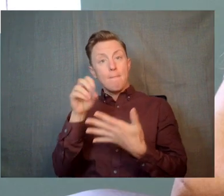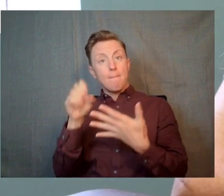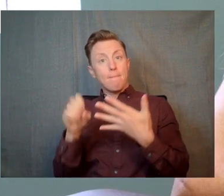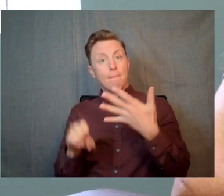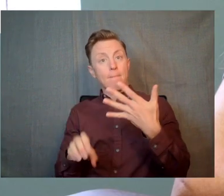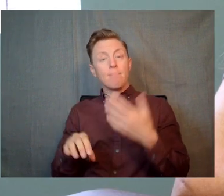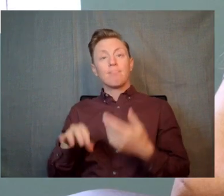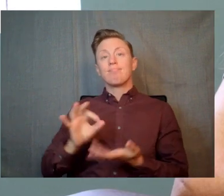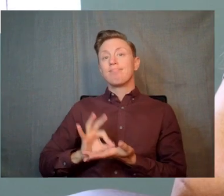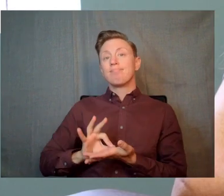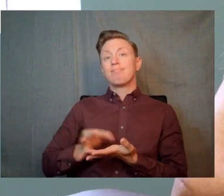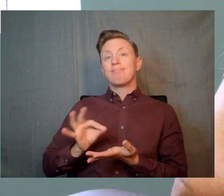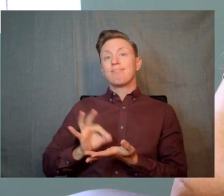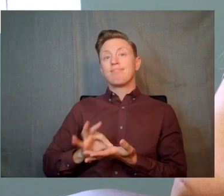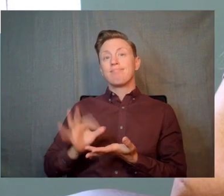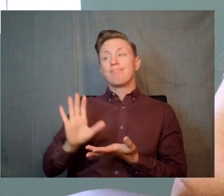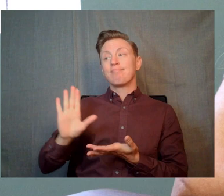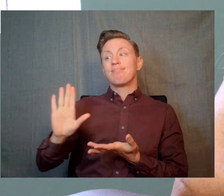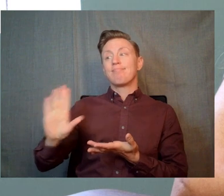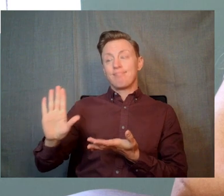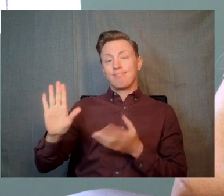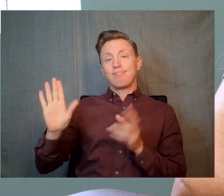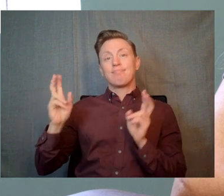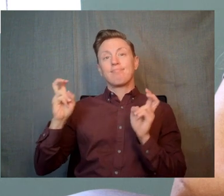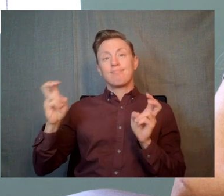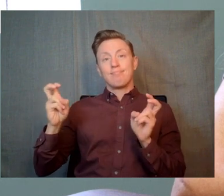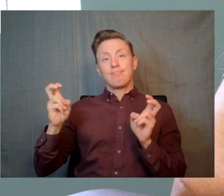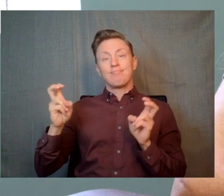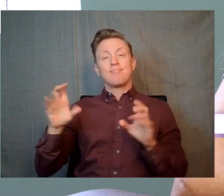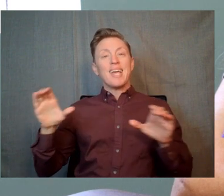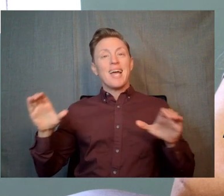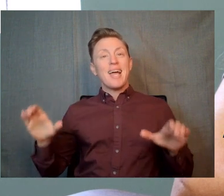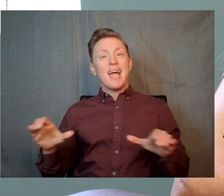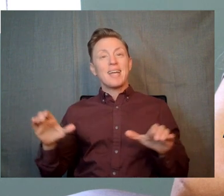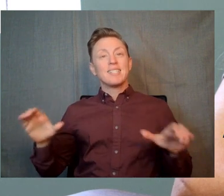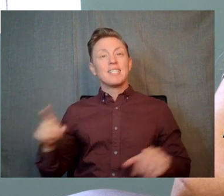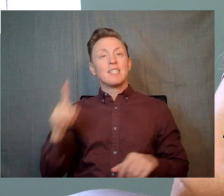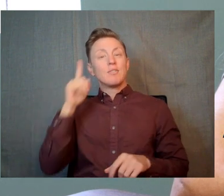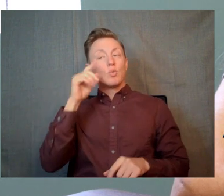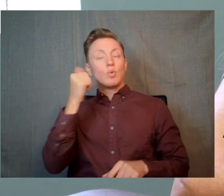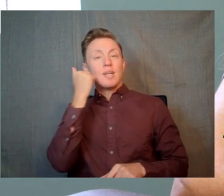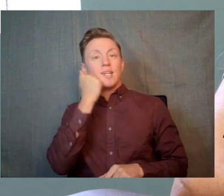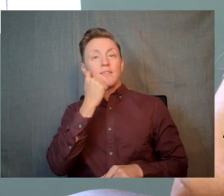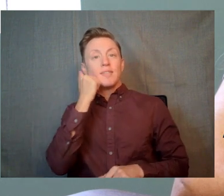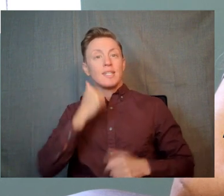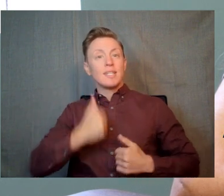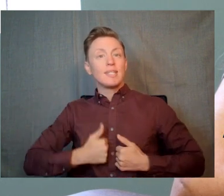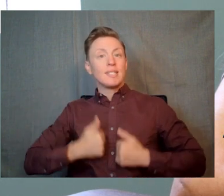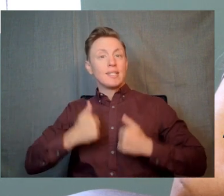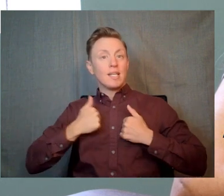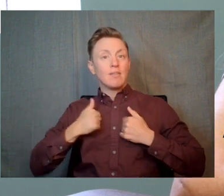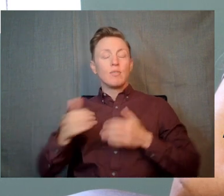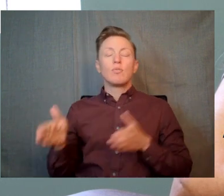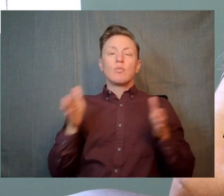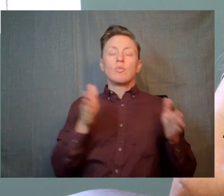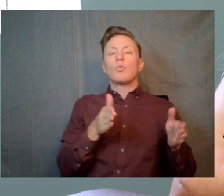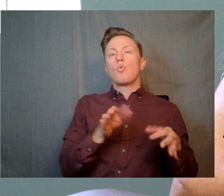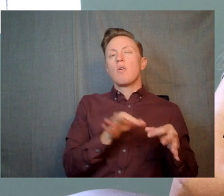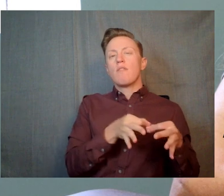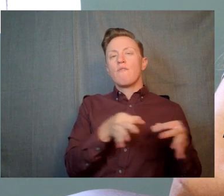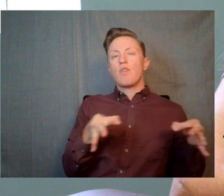Medicaid refers to these tasks as activities of daily living or